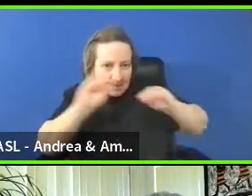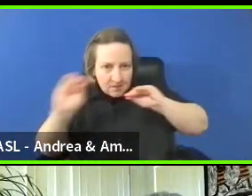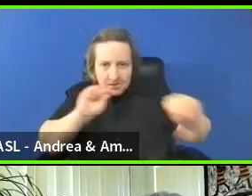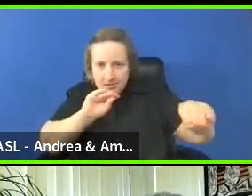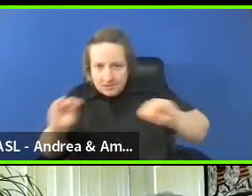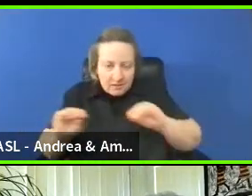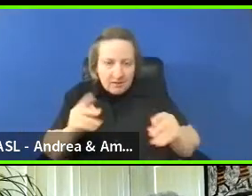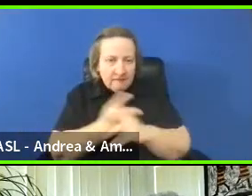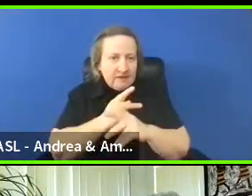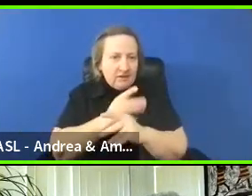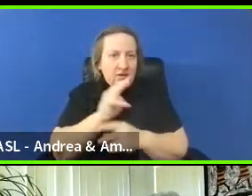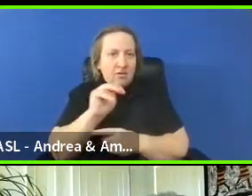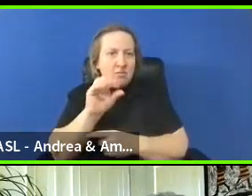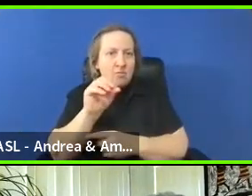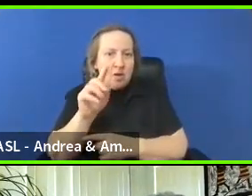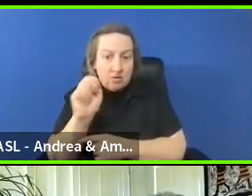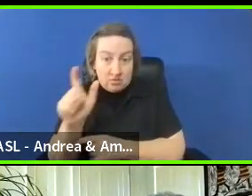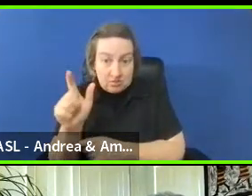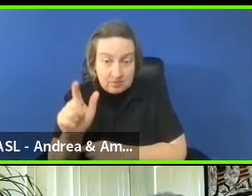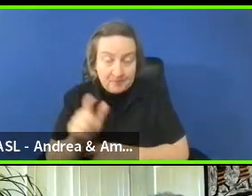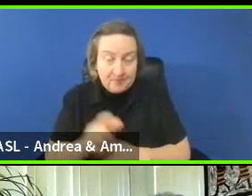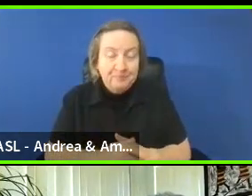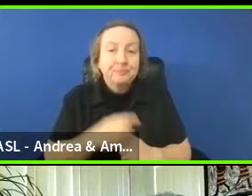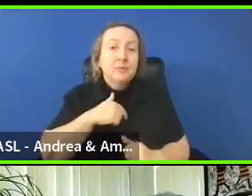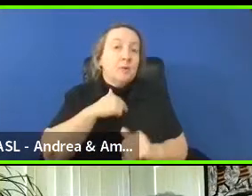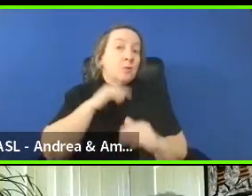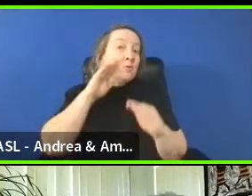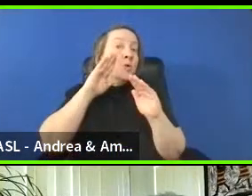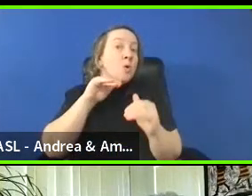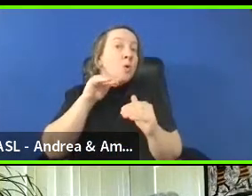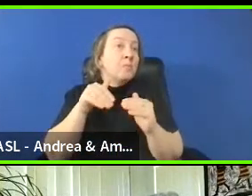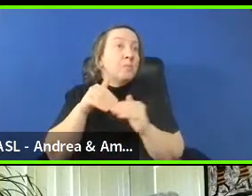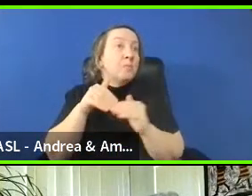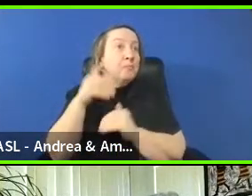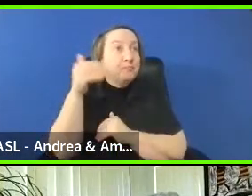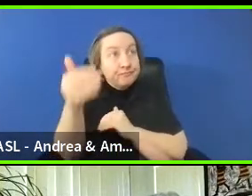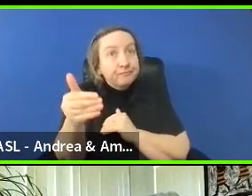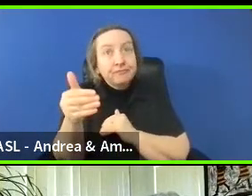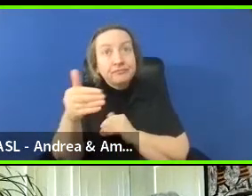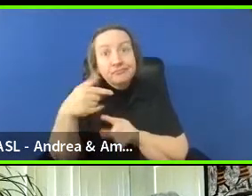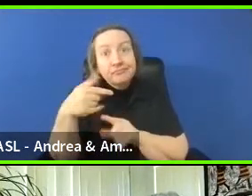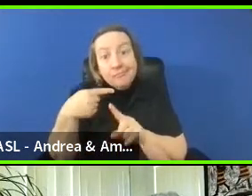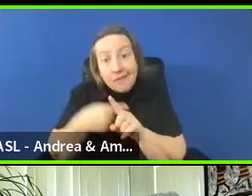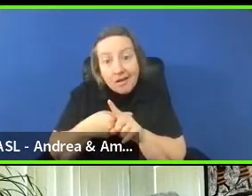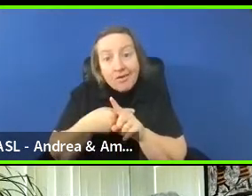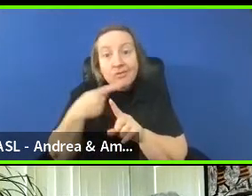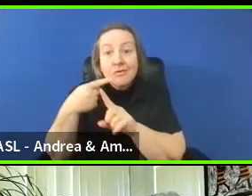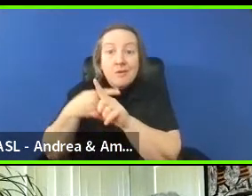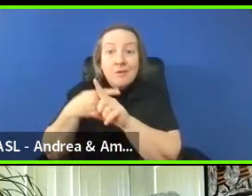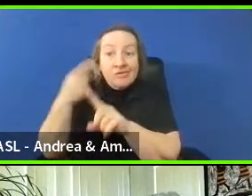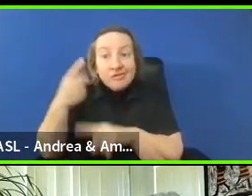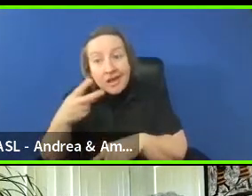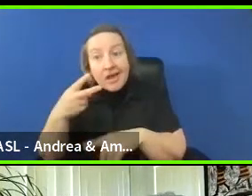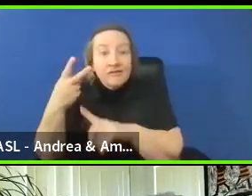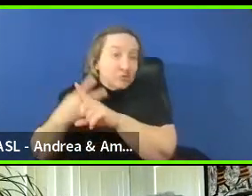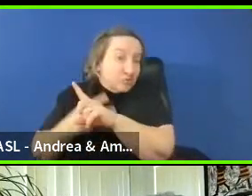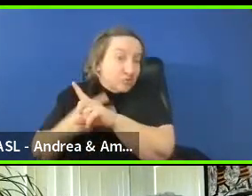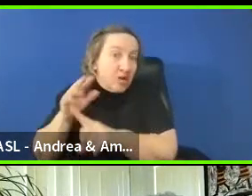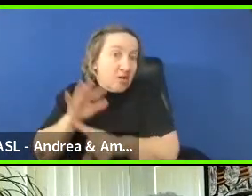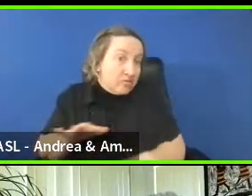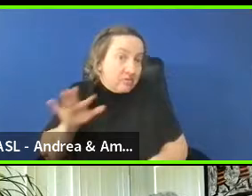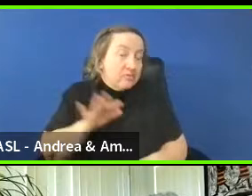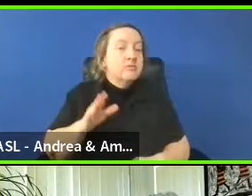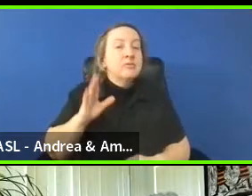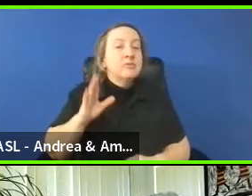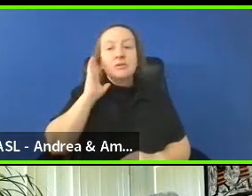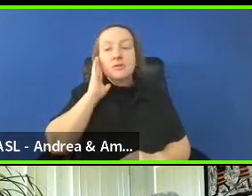ongoing process. We're hoping within the next month and a half to 2 months to start